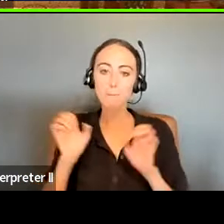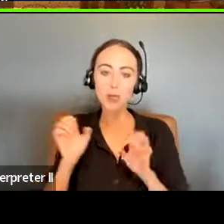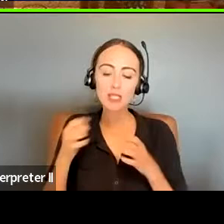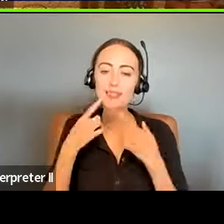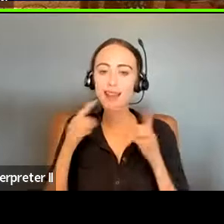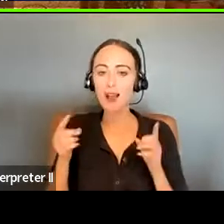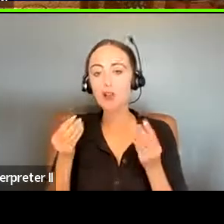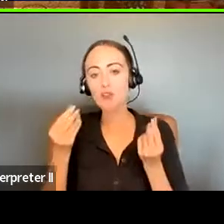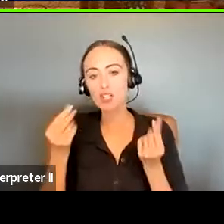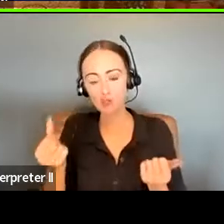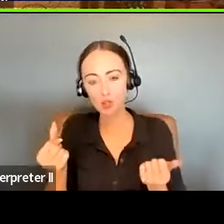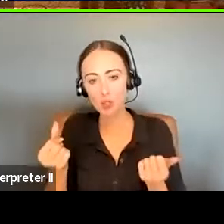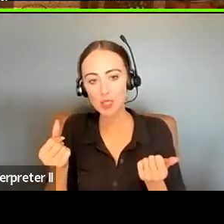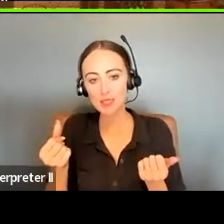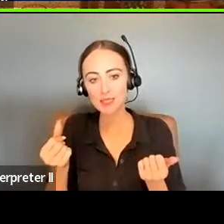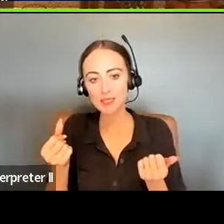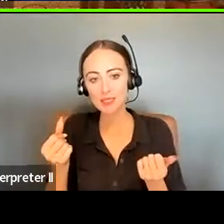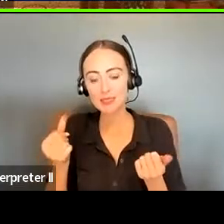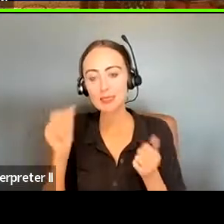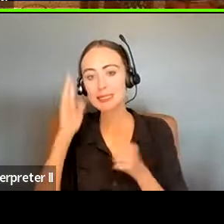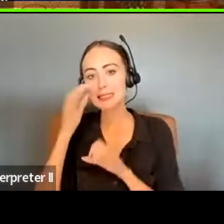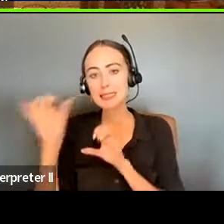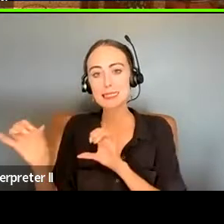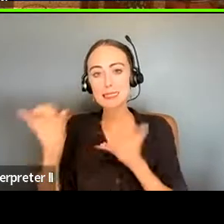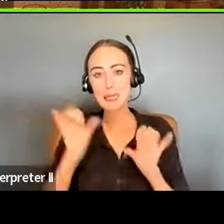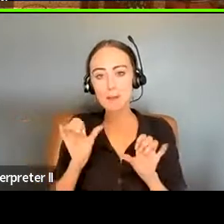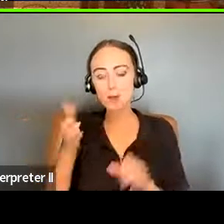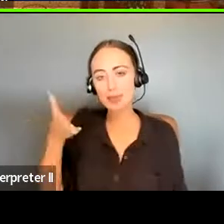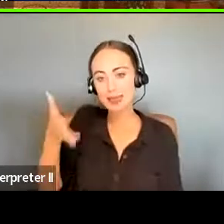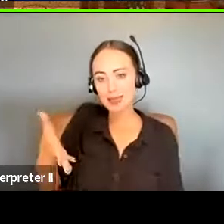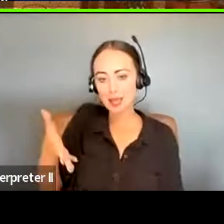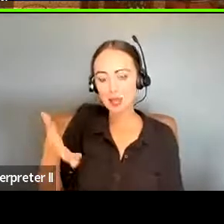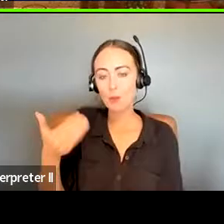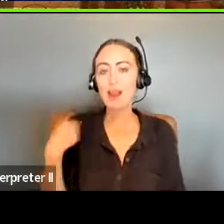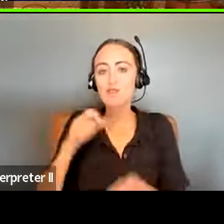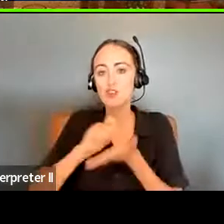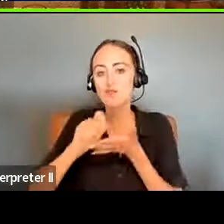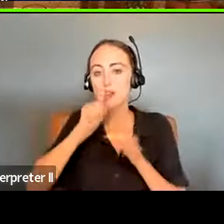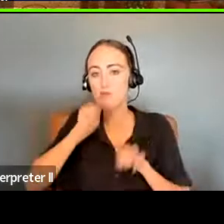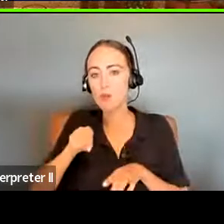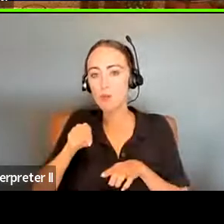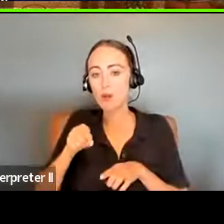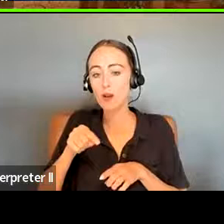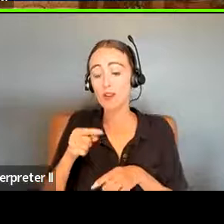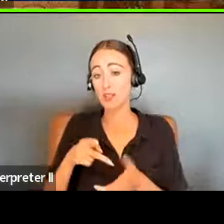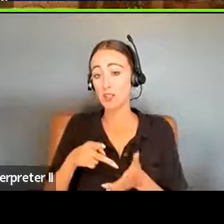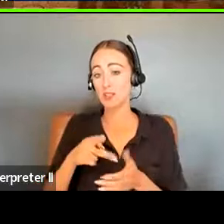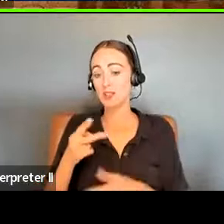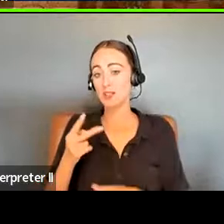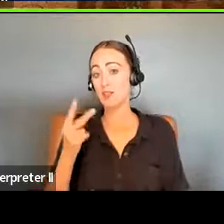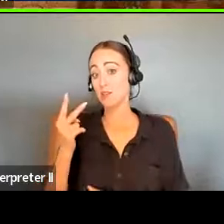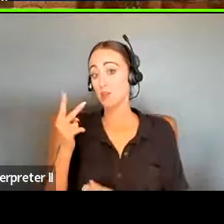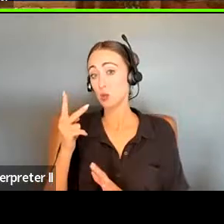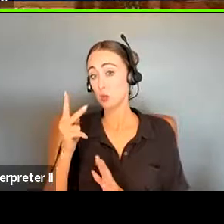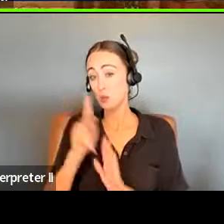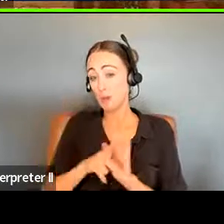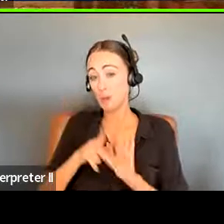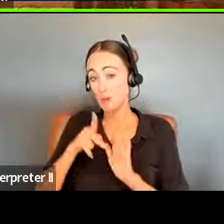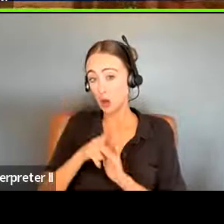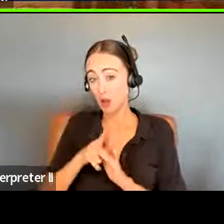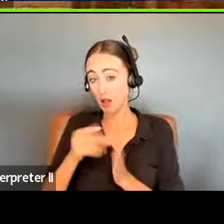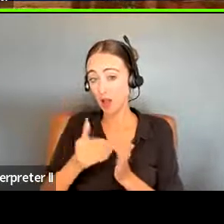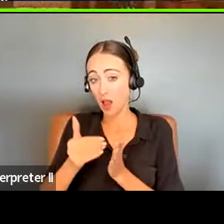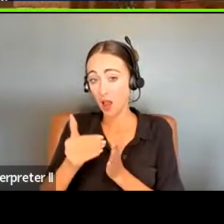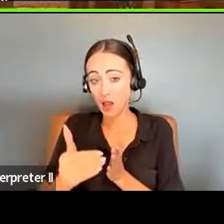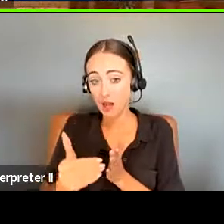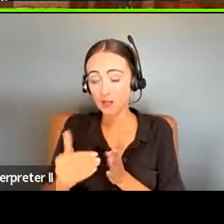Declaration Resolution is similar to what's on there. We're getting a written report every 2 pay periods on overtime pay. And the point is we